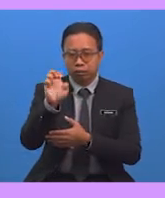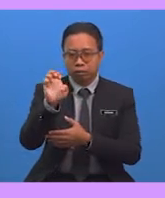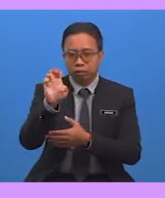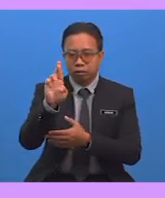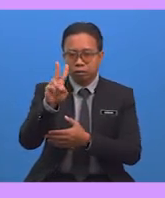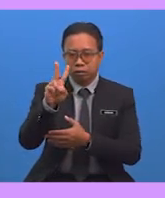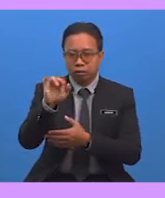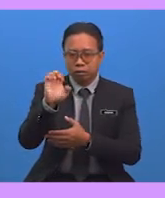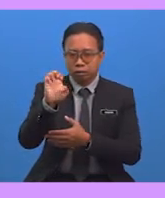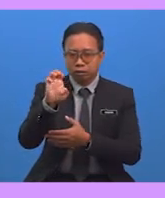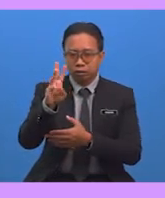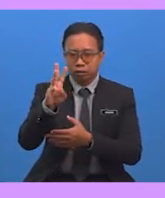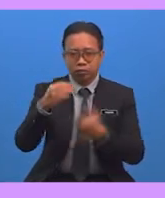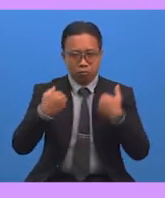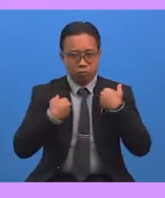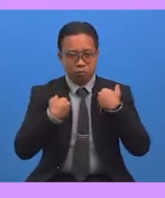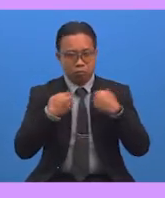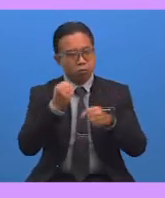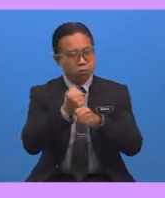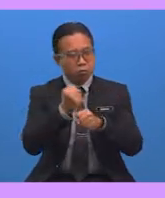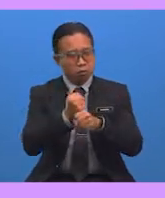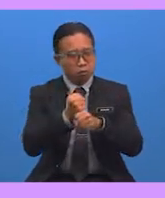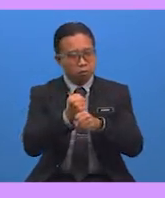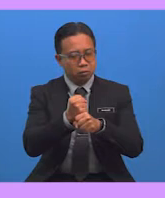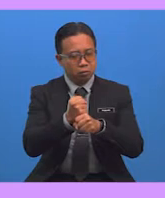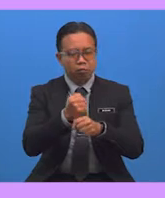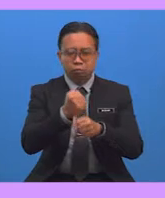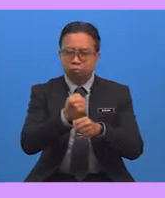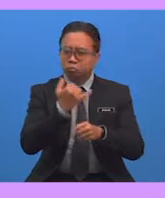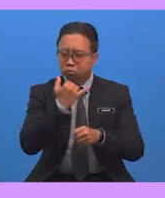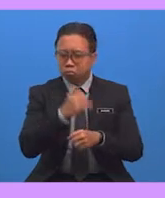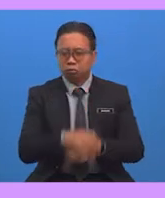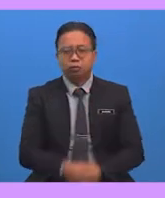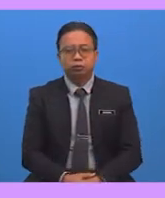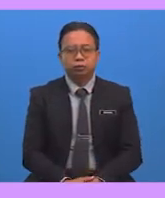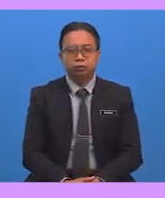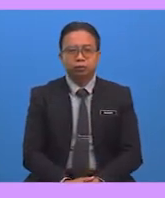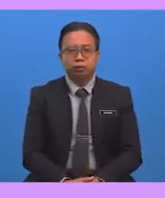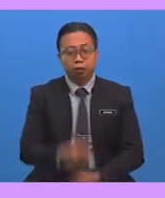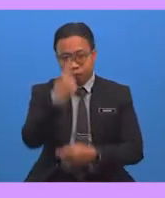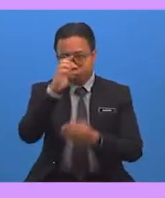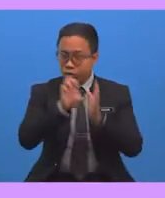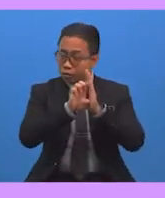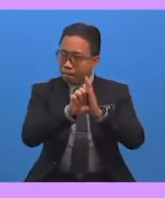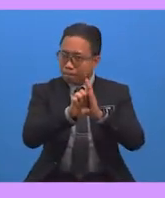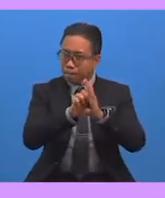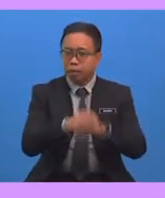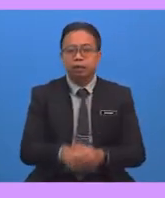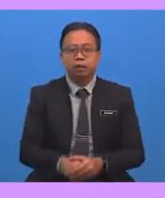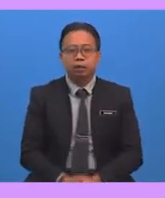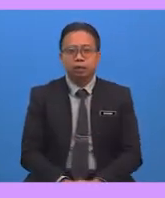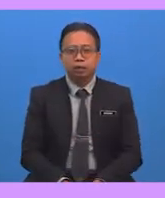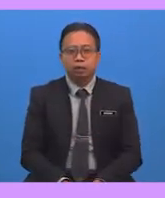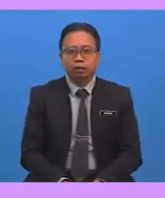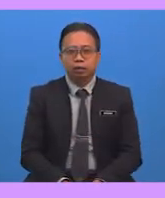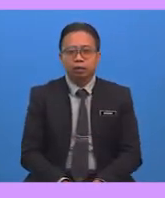workplace and has a poor work attitude, one will not excel either. For example, the late